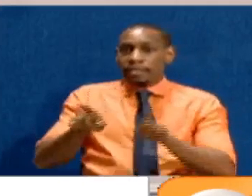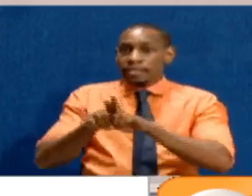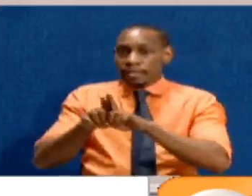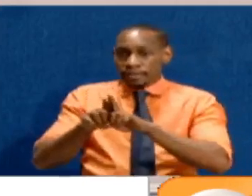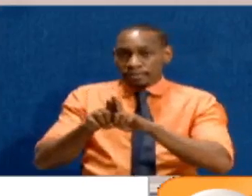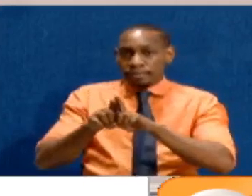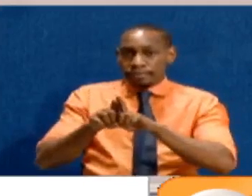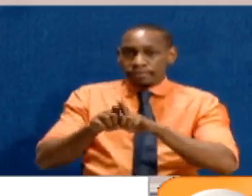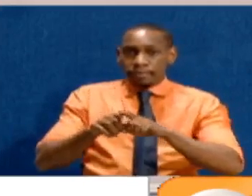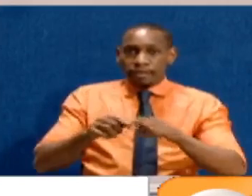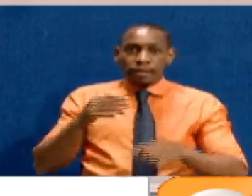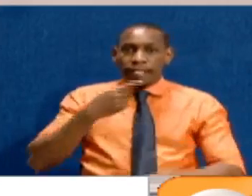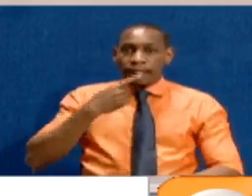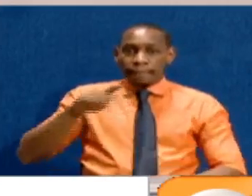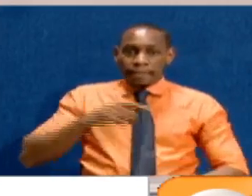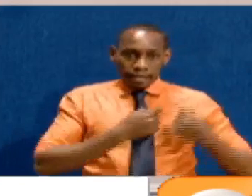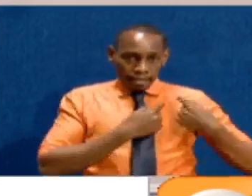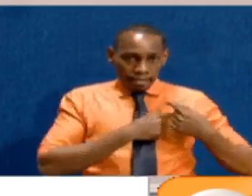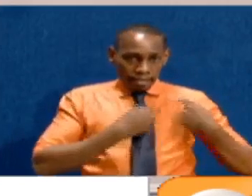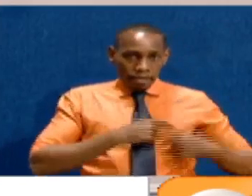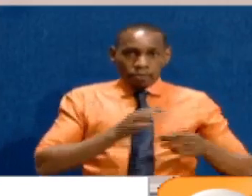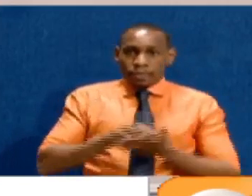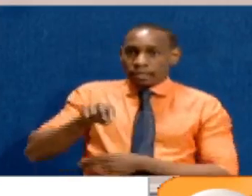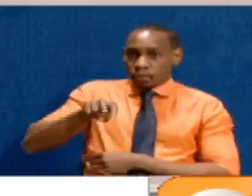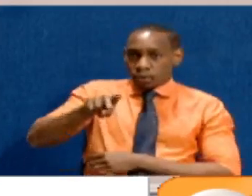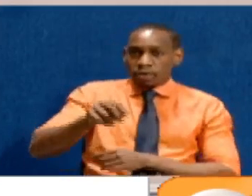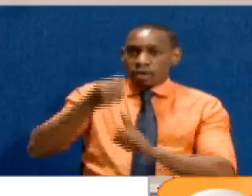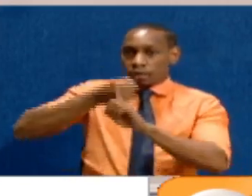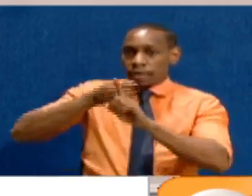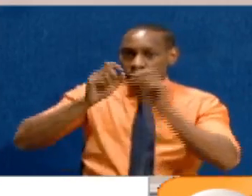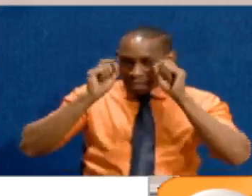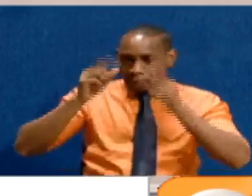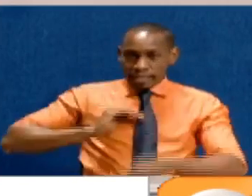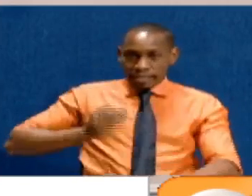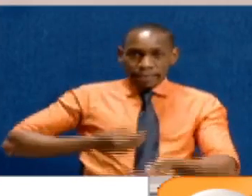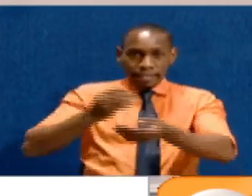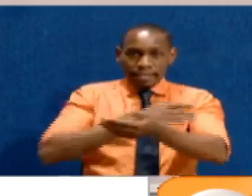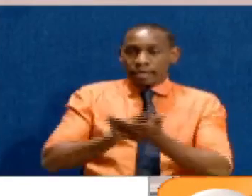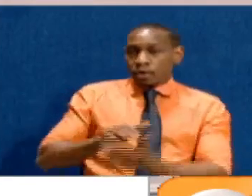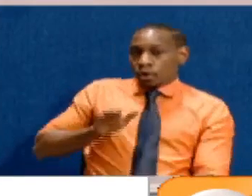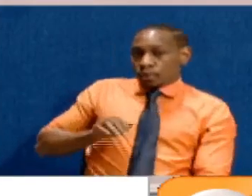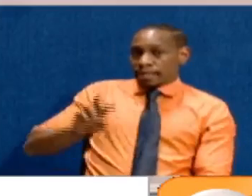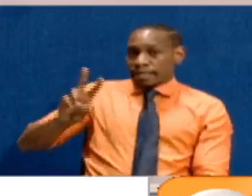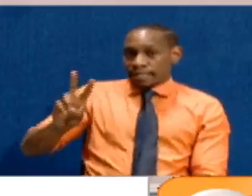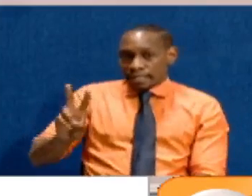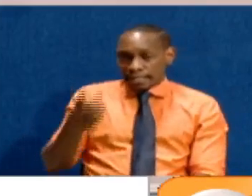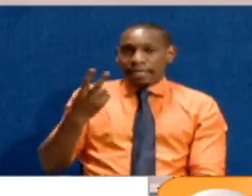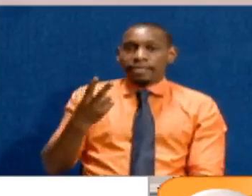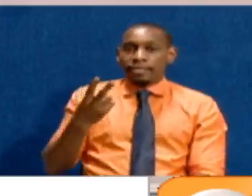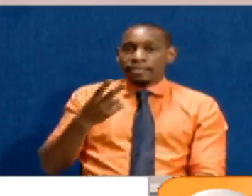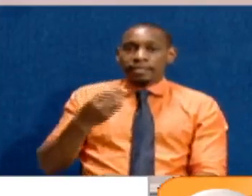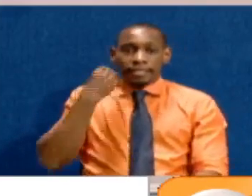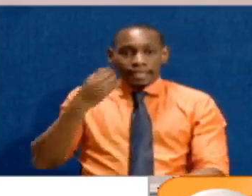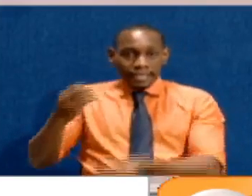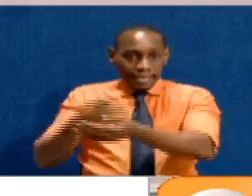pink ribbons or walk to raise awareness about breast cancer. Though Mwende is in her second bout with breast